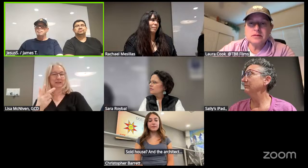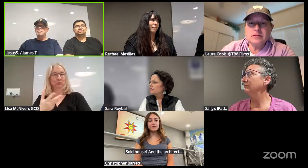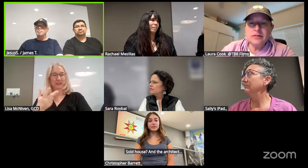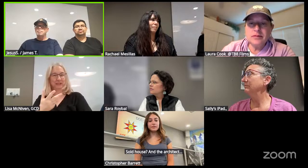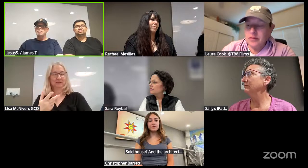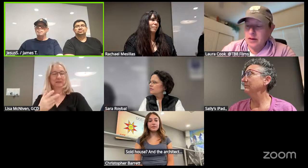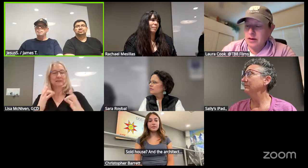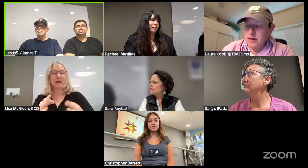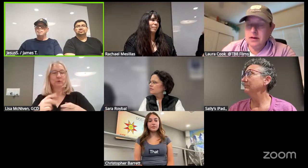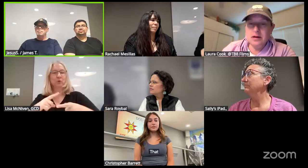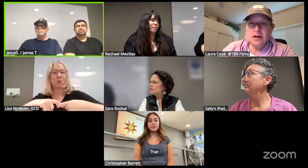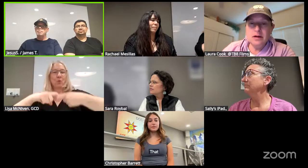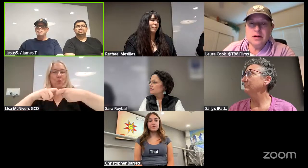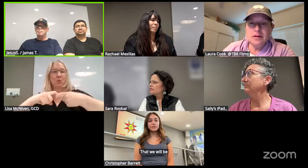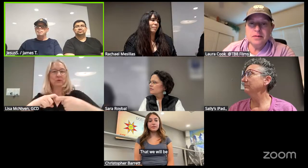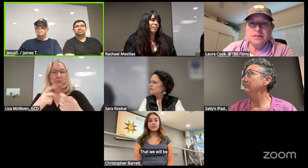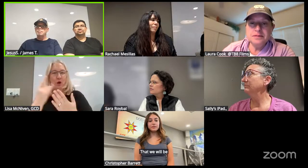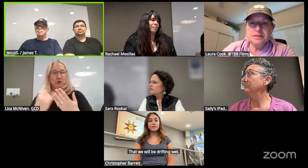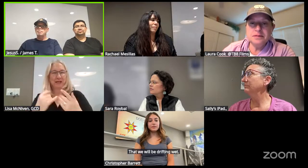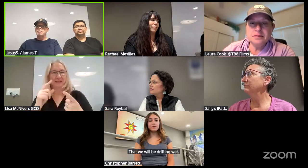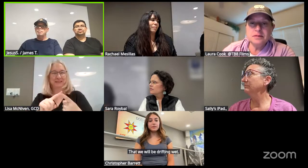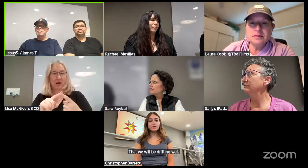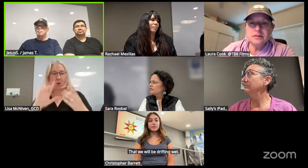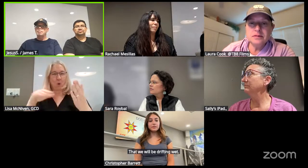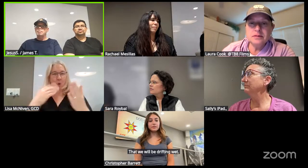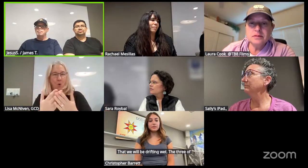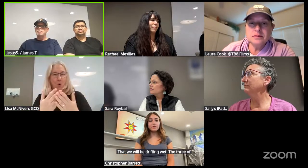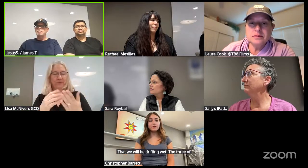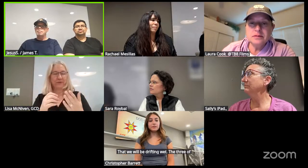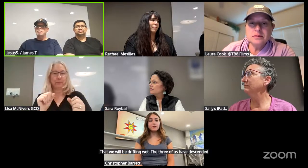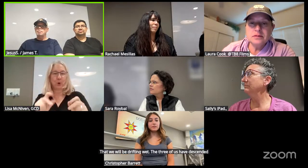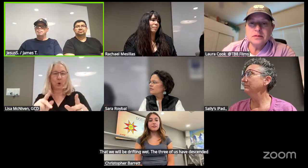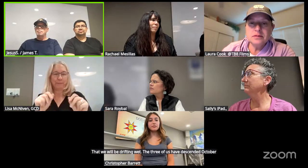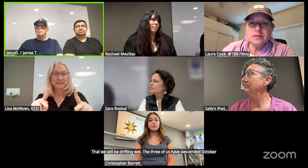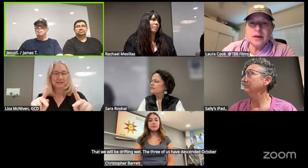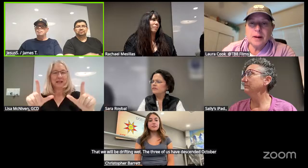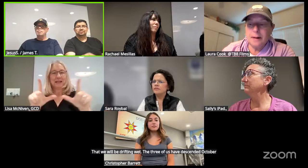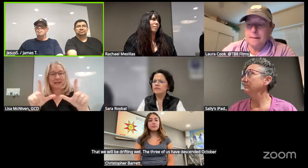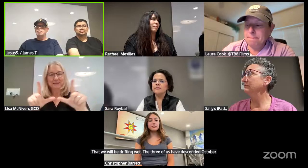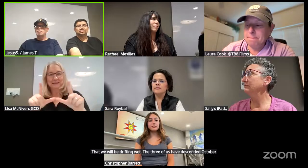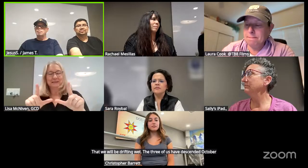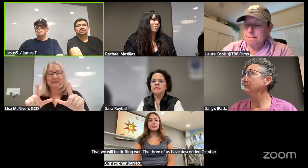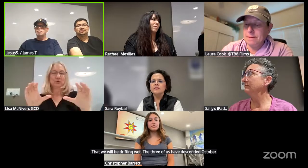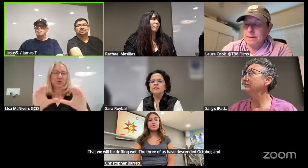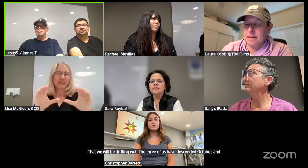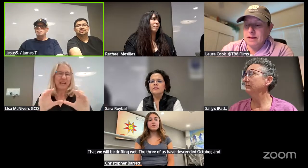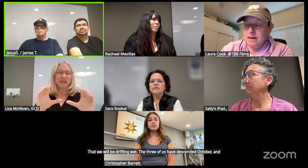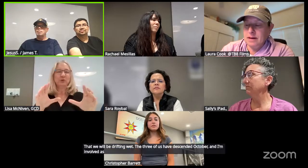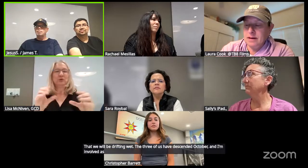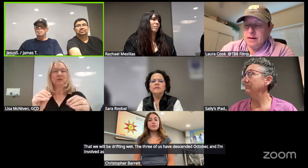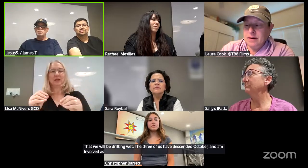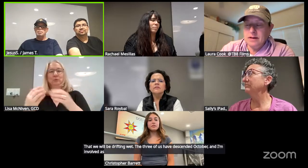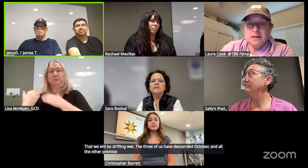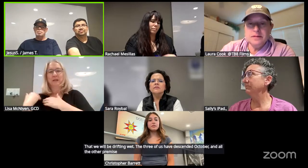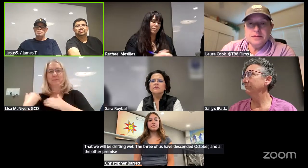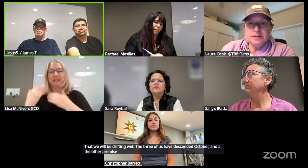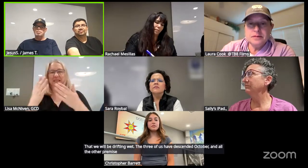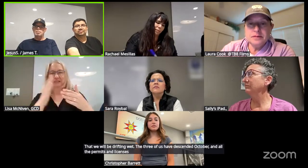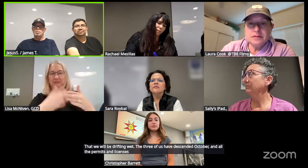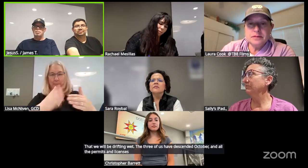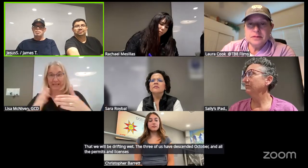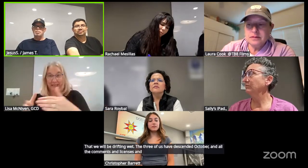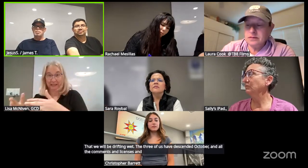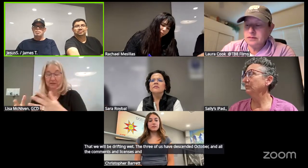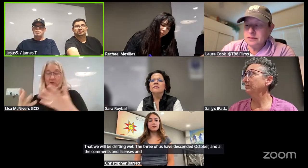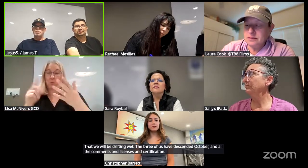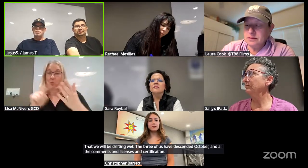that we will be working with. The three of us have decided to total project and show all of the permits and licenses and